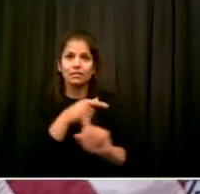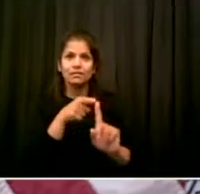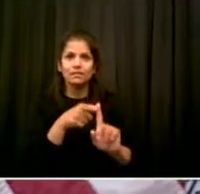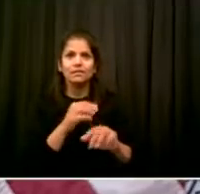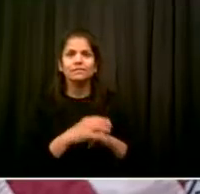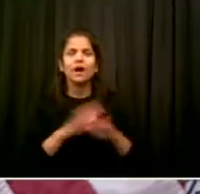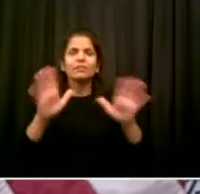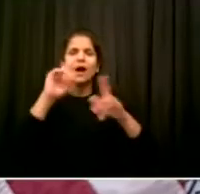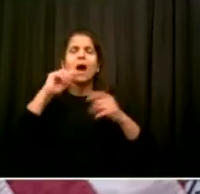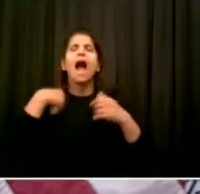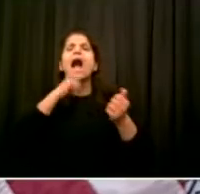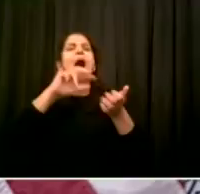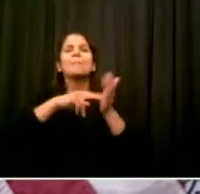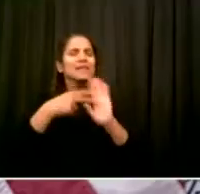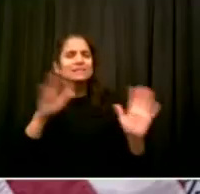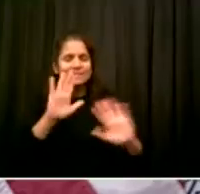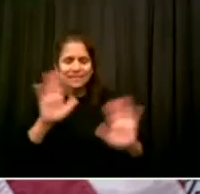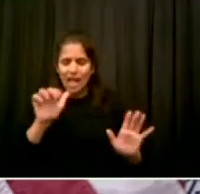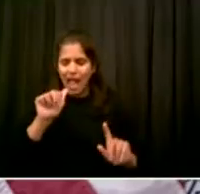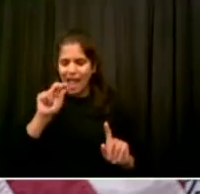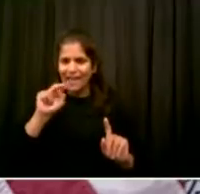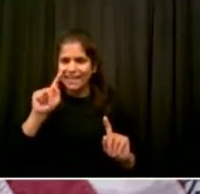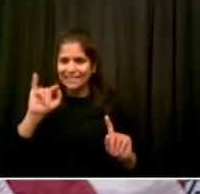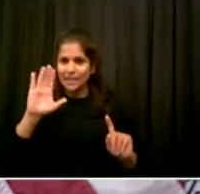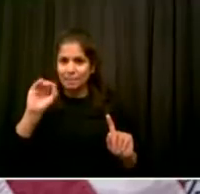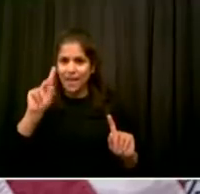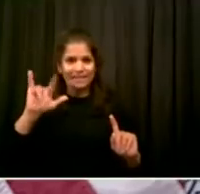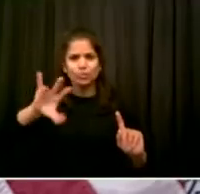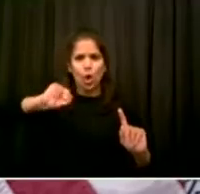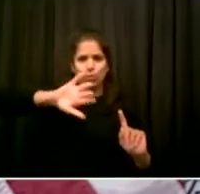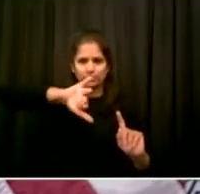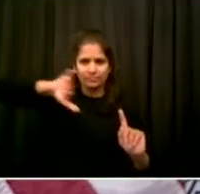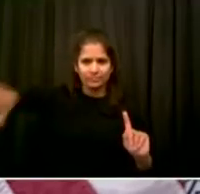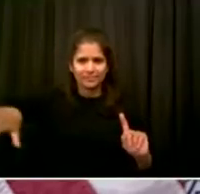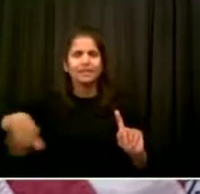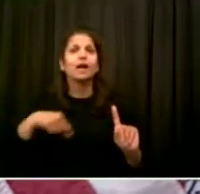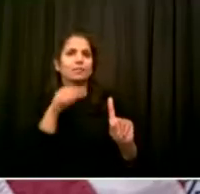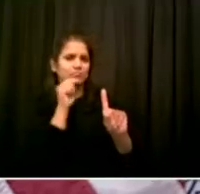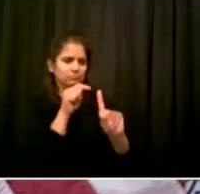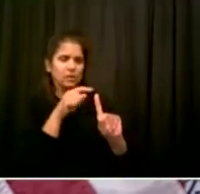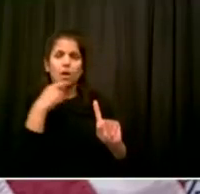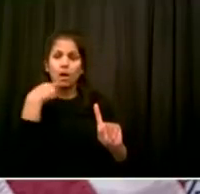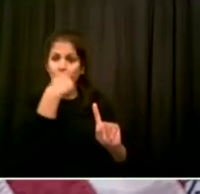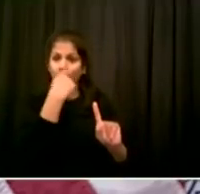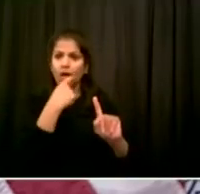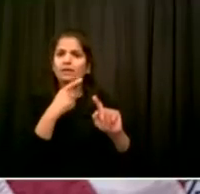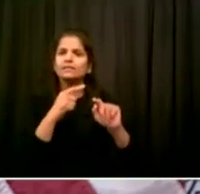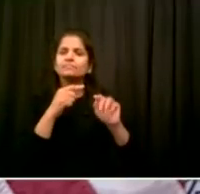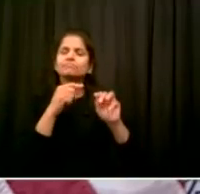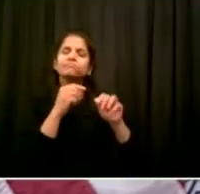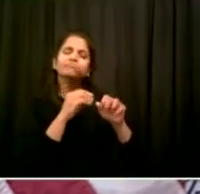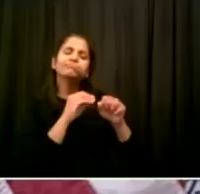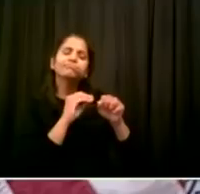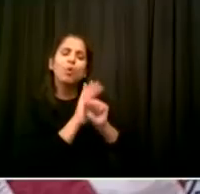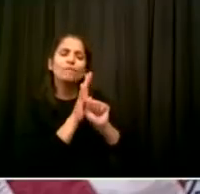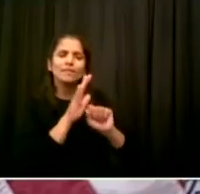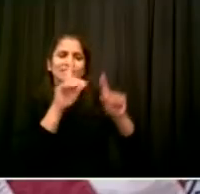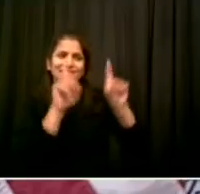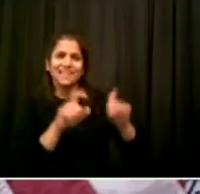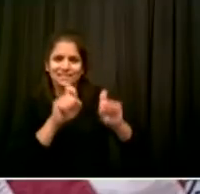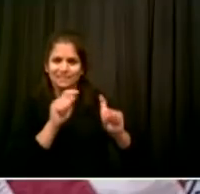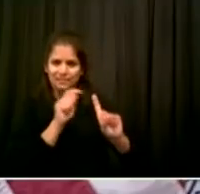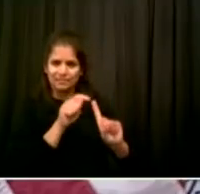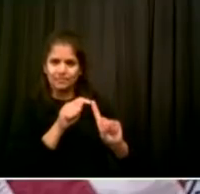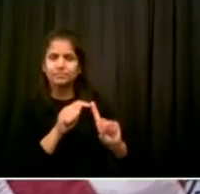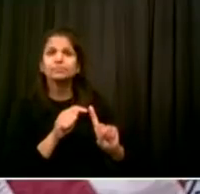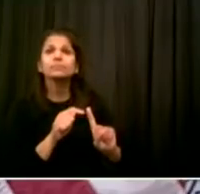what should you be doing with that information? Does that change your plans in terms of seeing other people or going out to do some kind of work? I